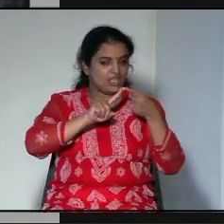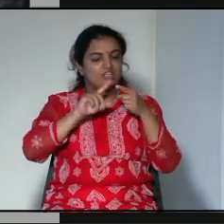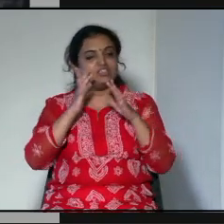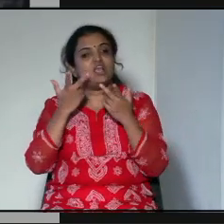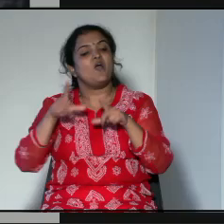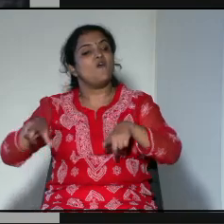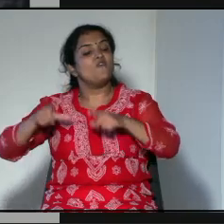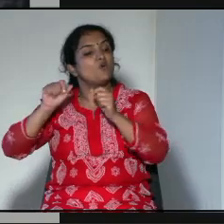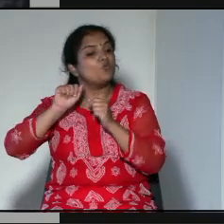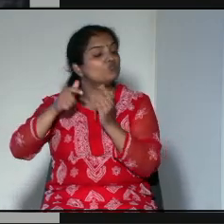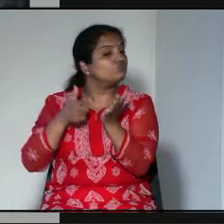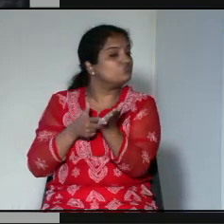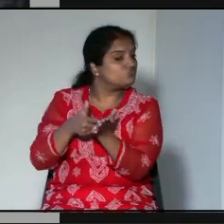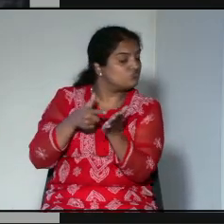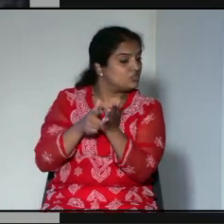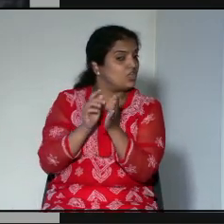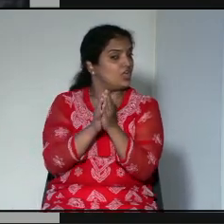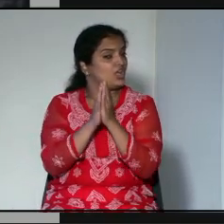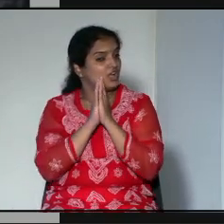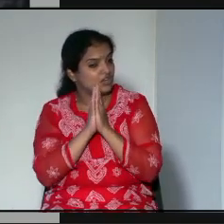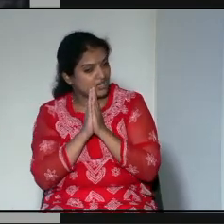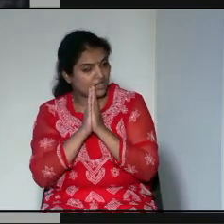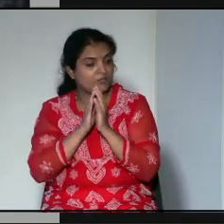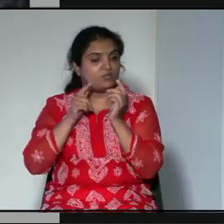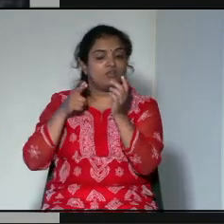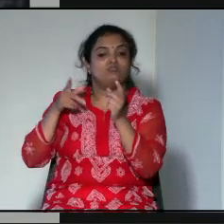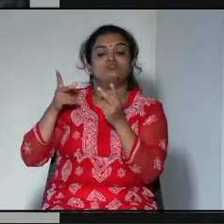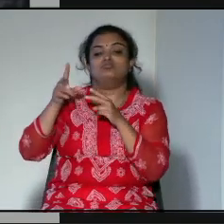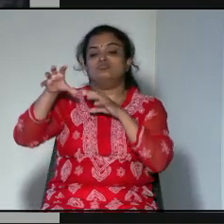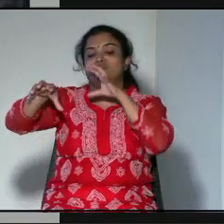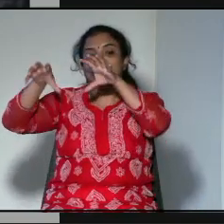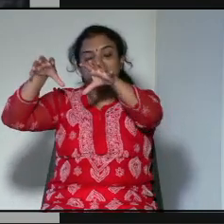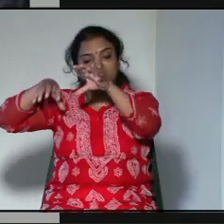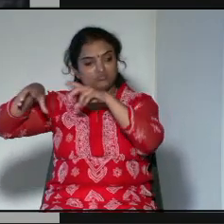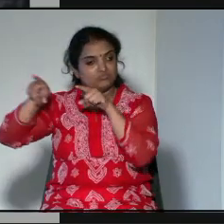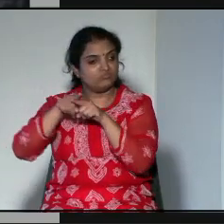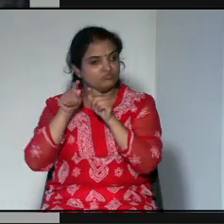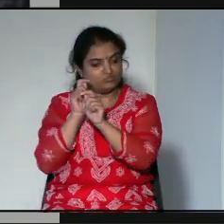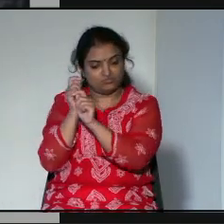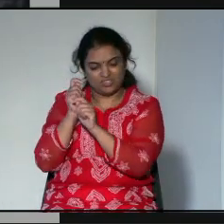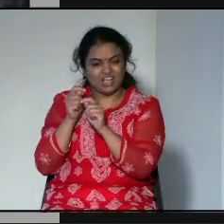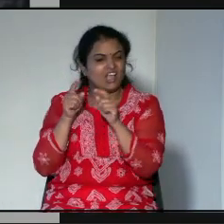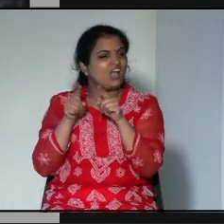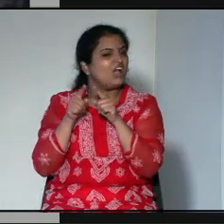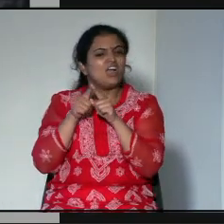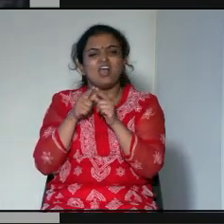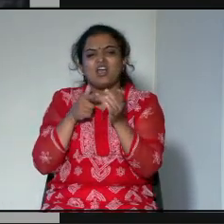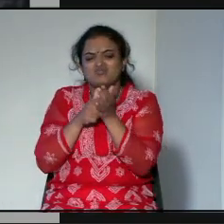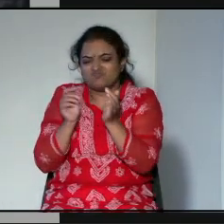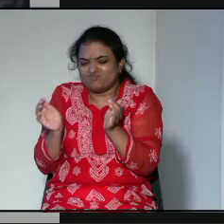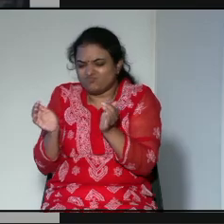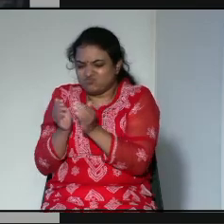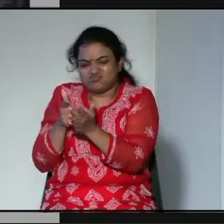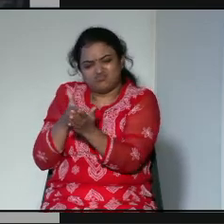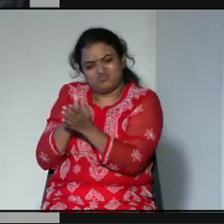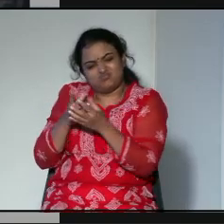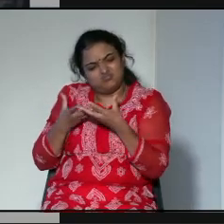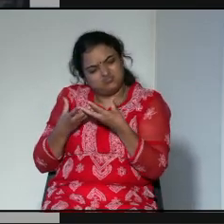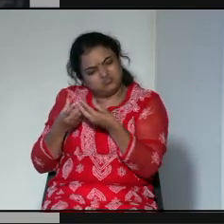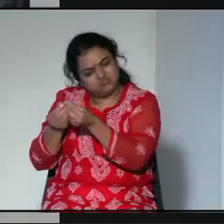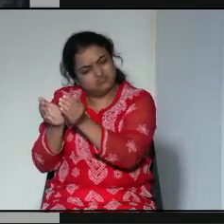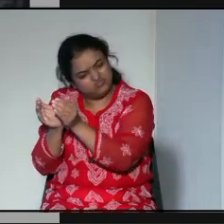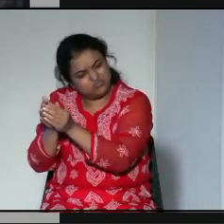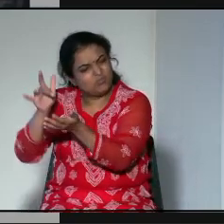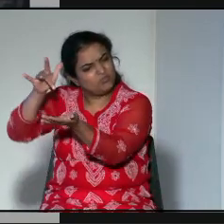village market hubs to metalware quarries and workshops in small congested towns across the country, negotiating